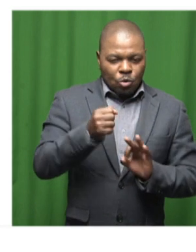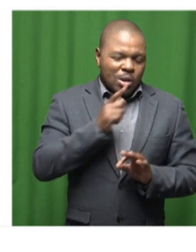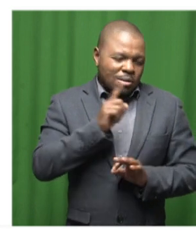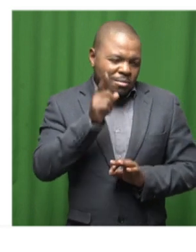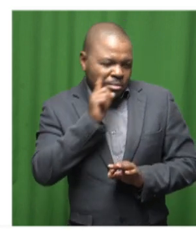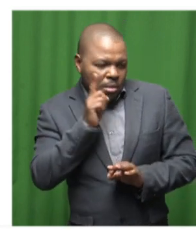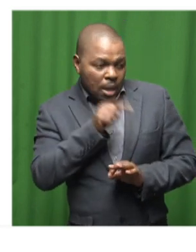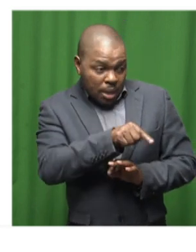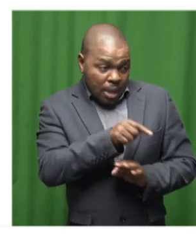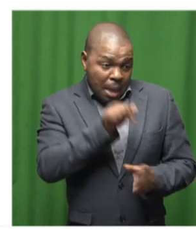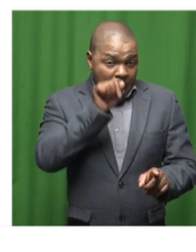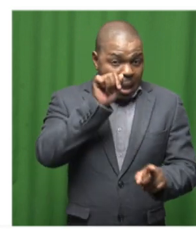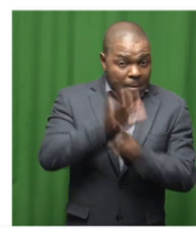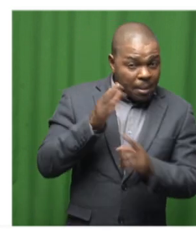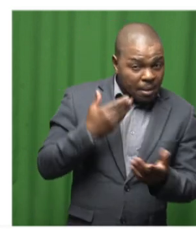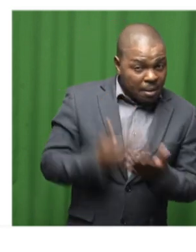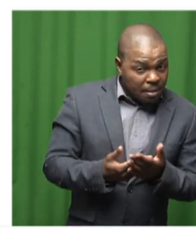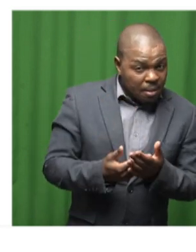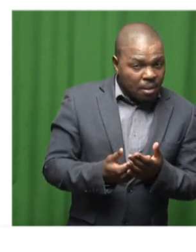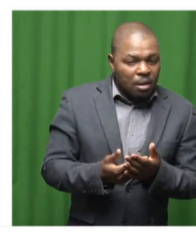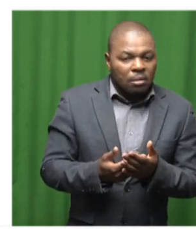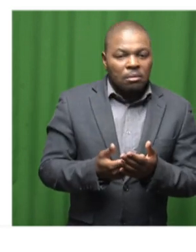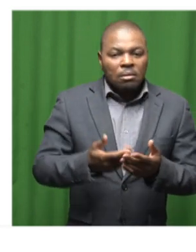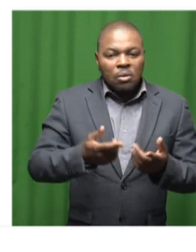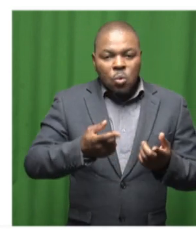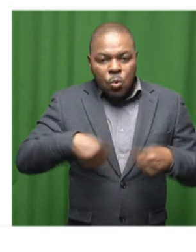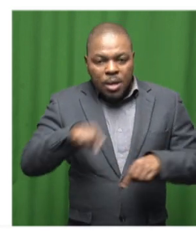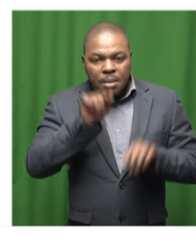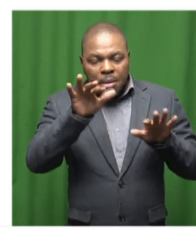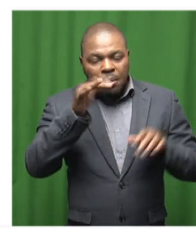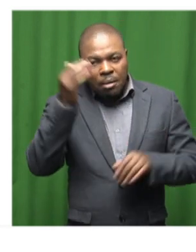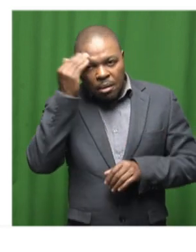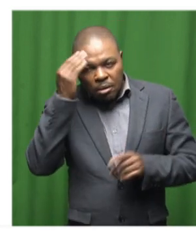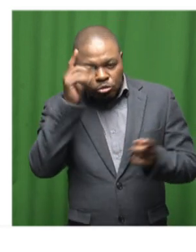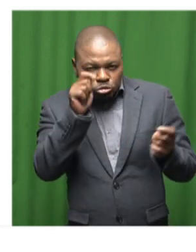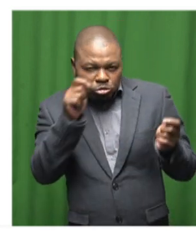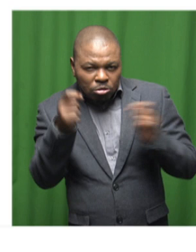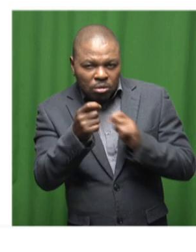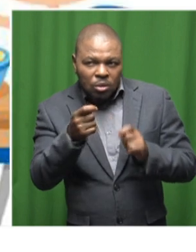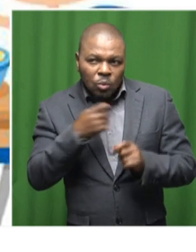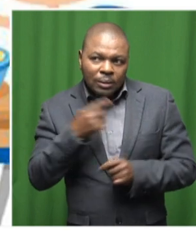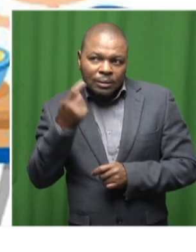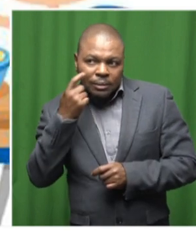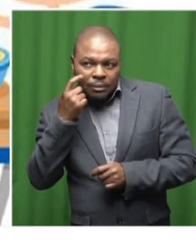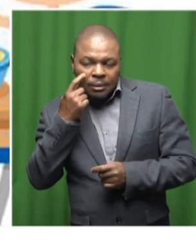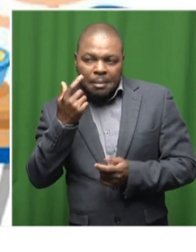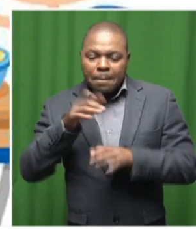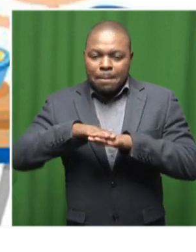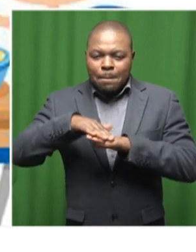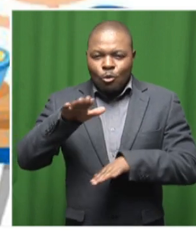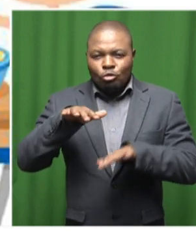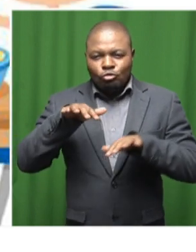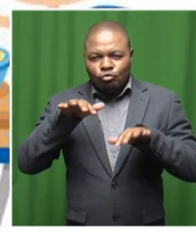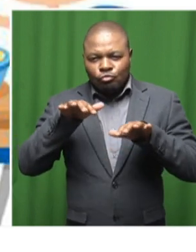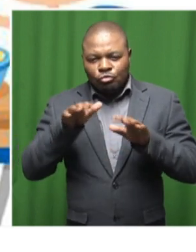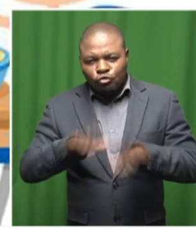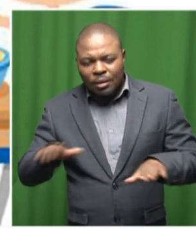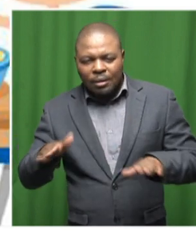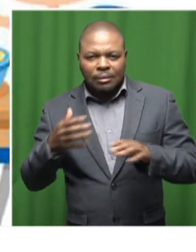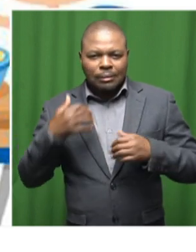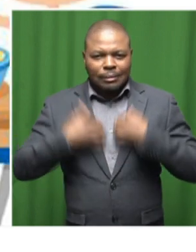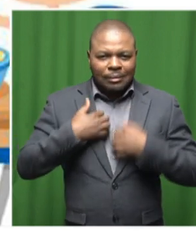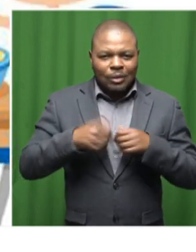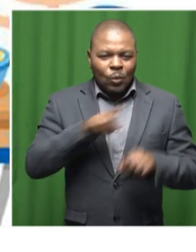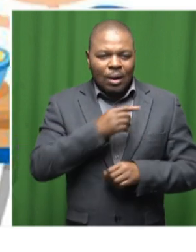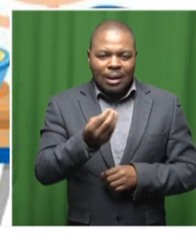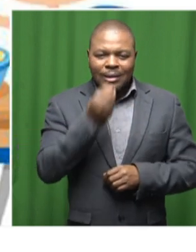as impactful as we think. Are we changing the mindset? Are we seeing more and more children being excited about the eating area,